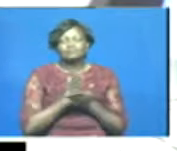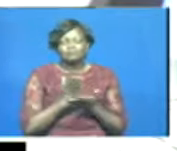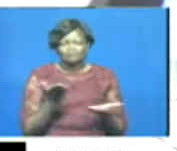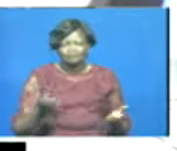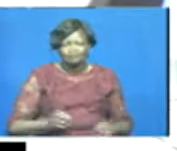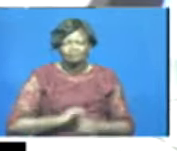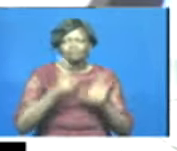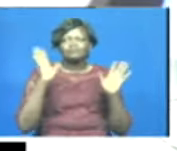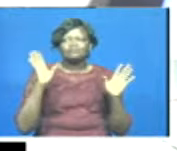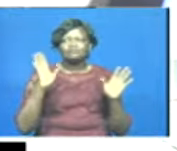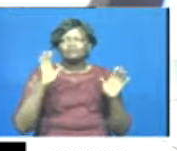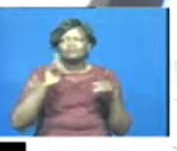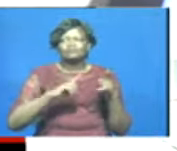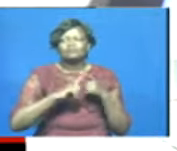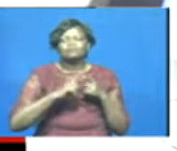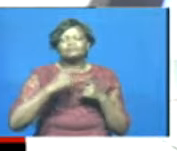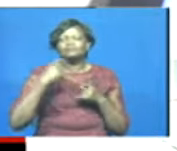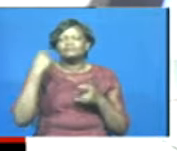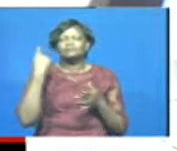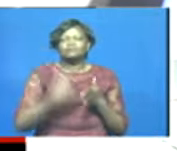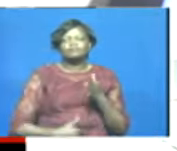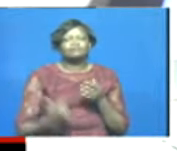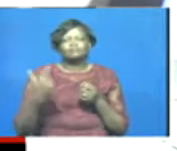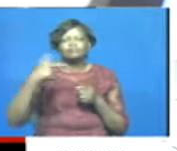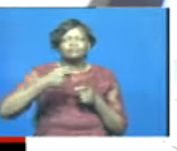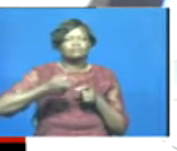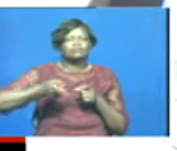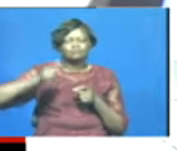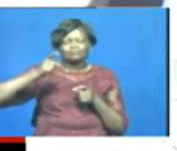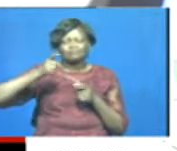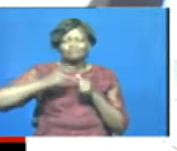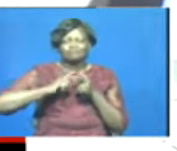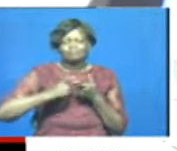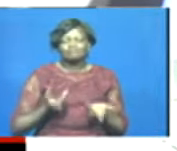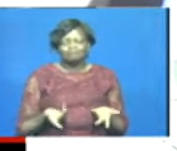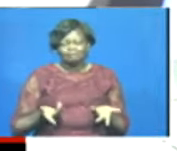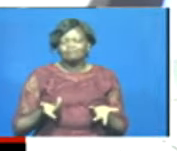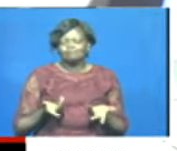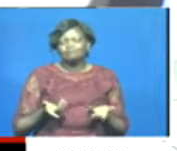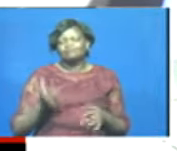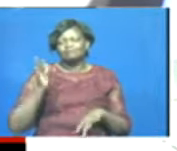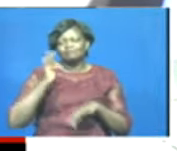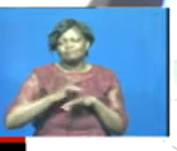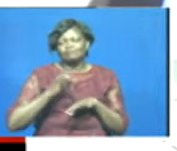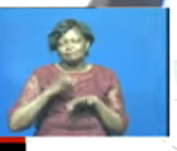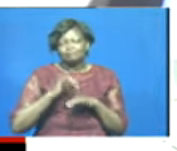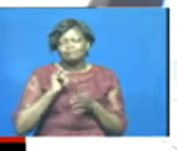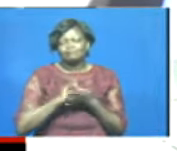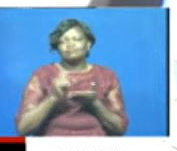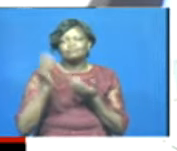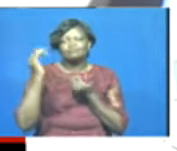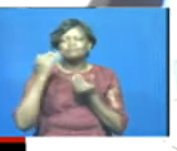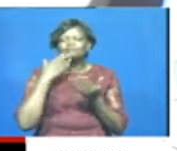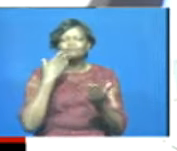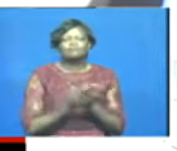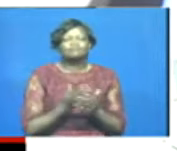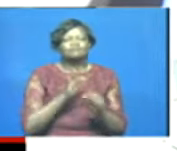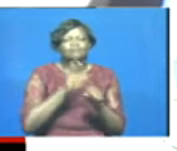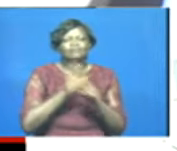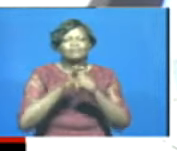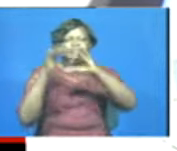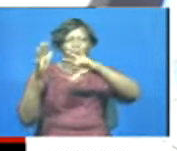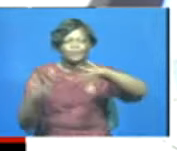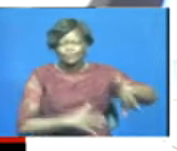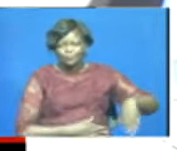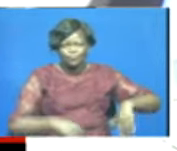when the prices of oil seesaws, then these are the ripple effect that is expected. Thank you very much, Wycliffe. Let's move on now.